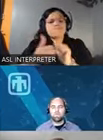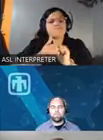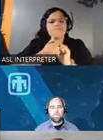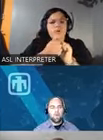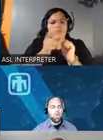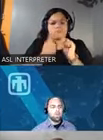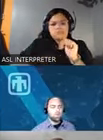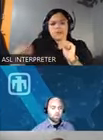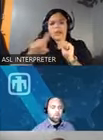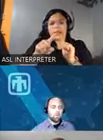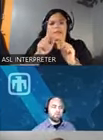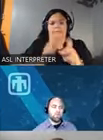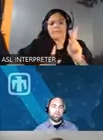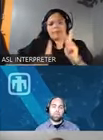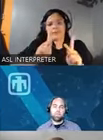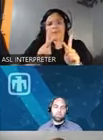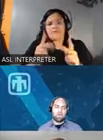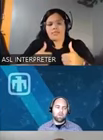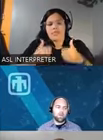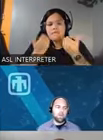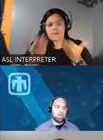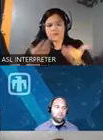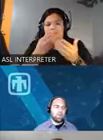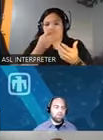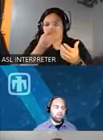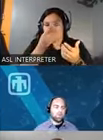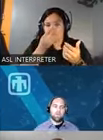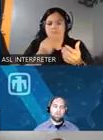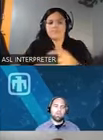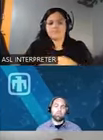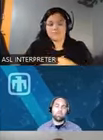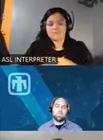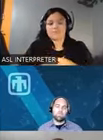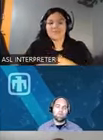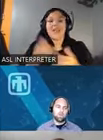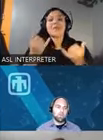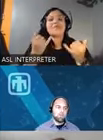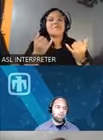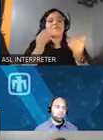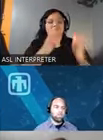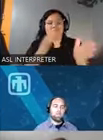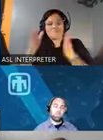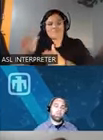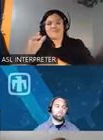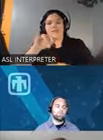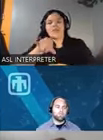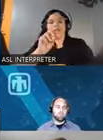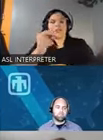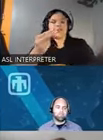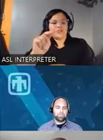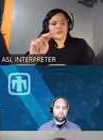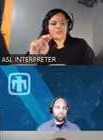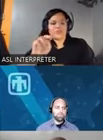PR100. So with those three facets of stakeholder engagement, I'd like to hand it over to my colleague, John Murphy from Argonne National Lab to talk about energy